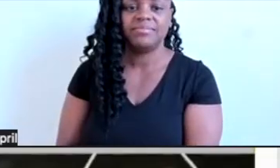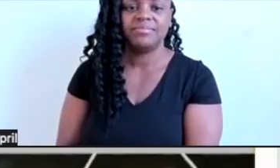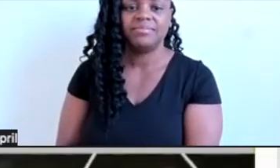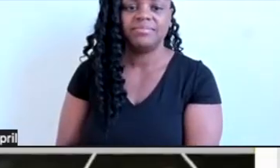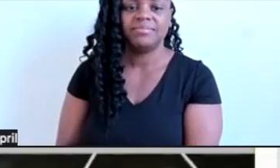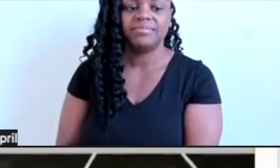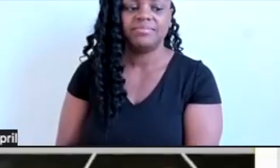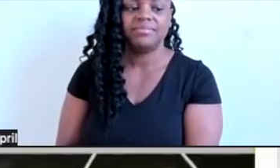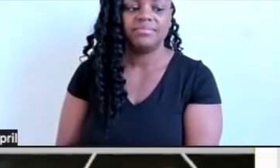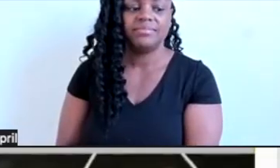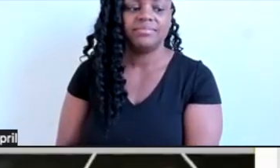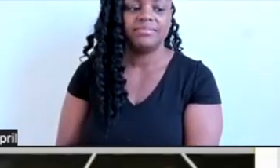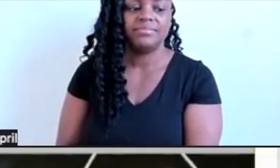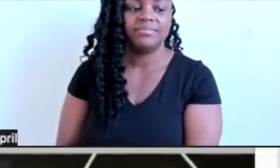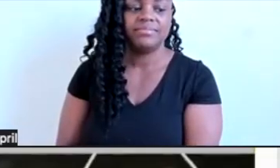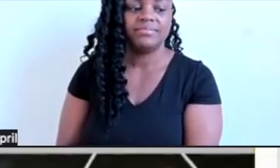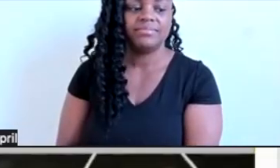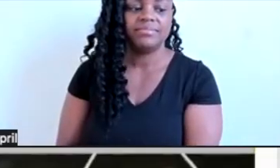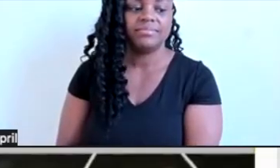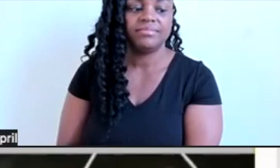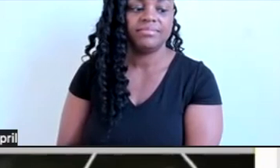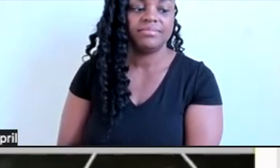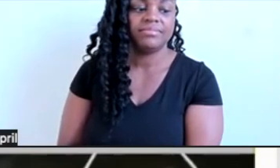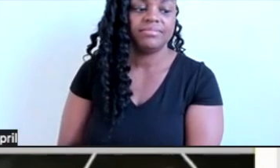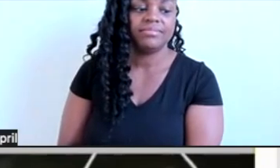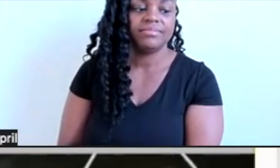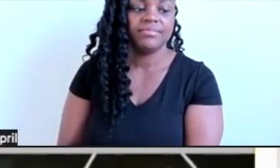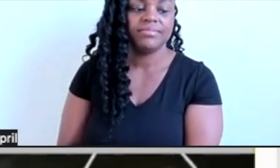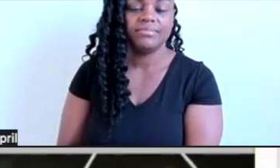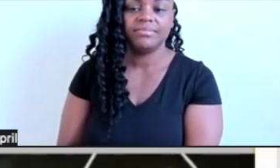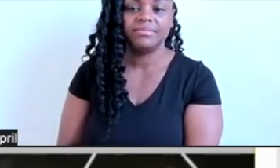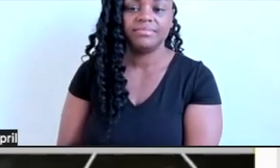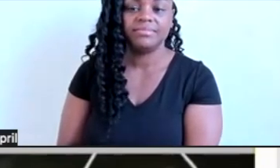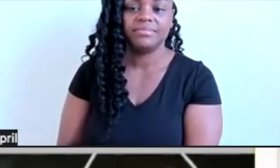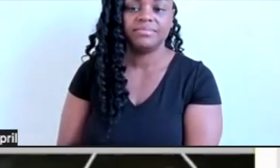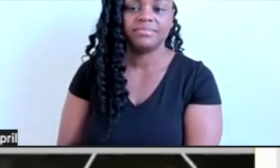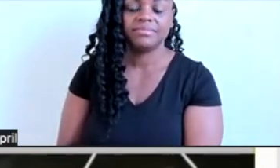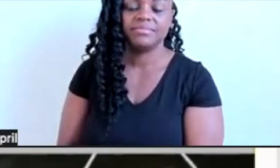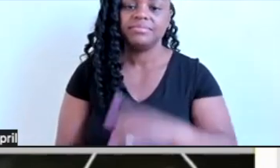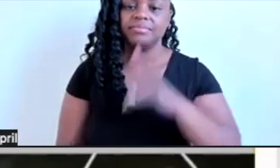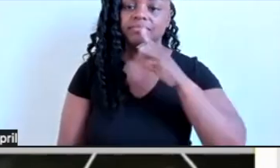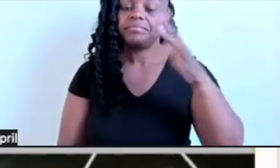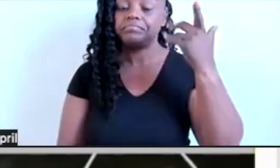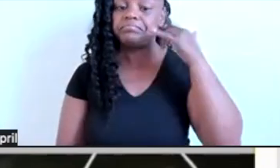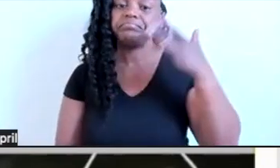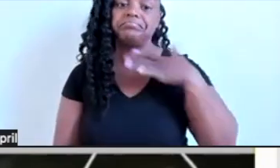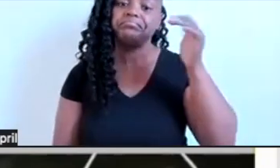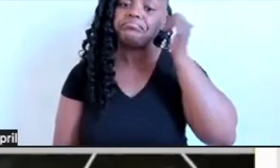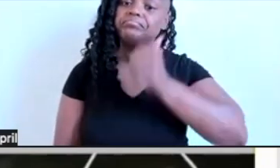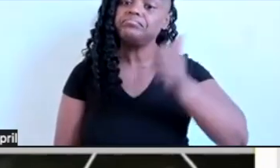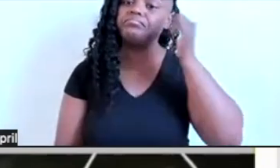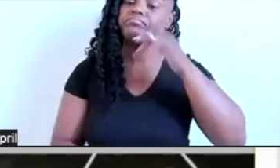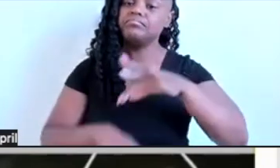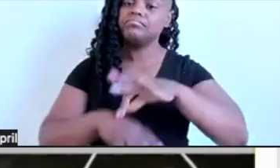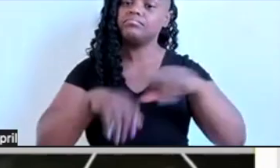California averages 100 earthquakes every day. Most of them aren't strong enough for us to feel, but the ground is always moving.